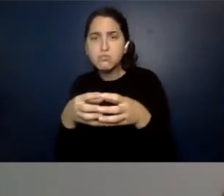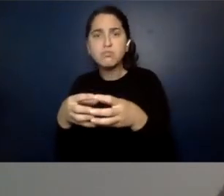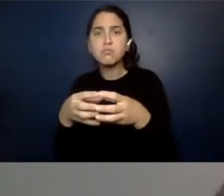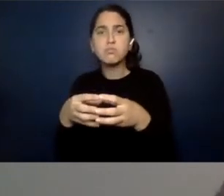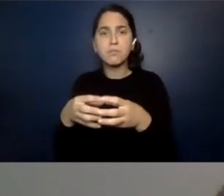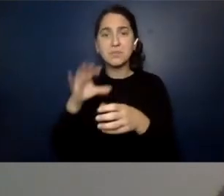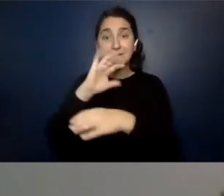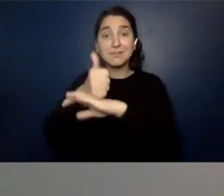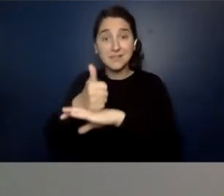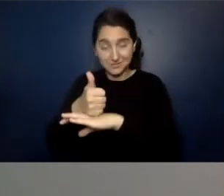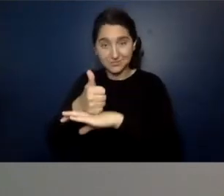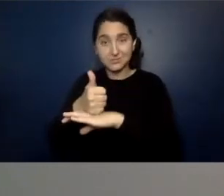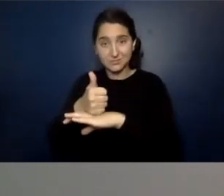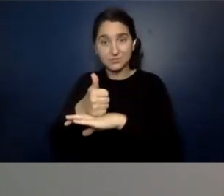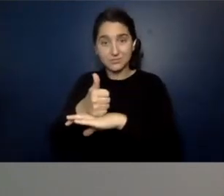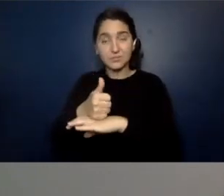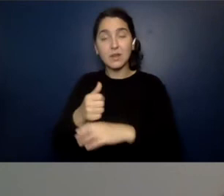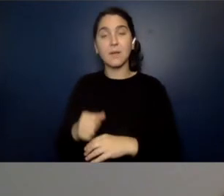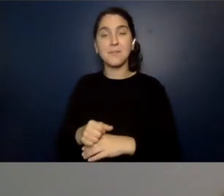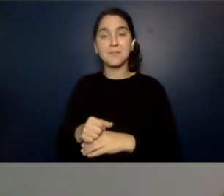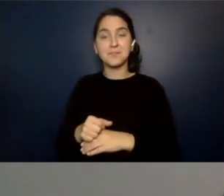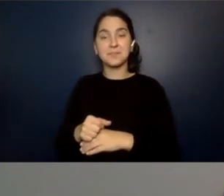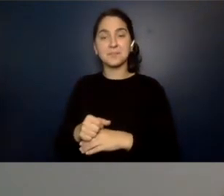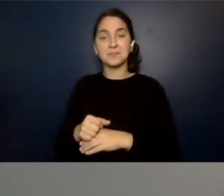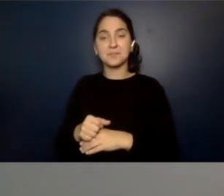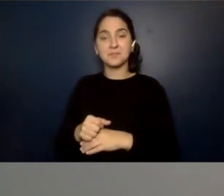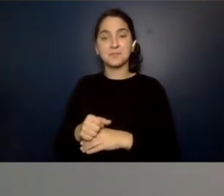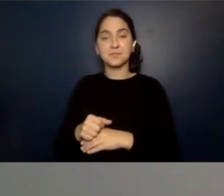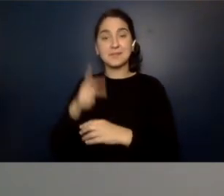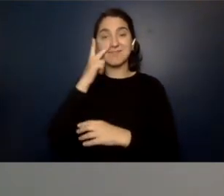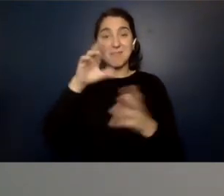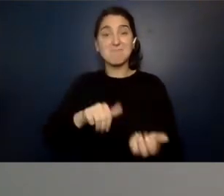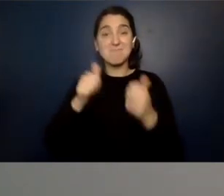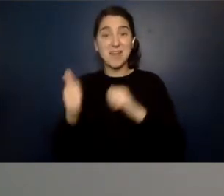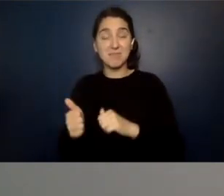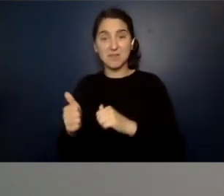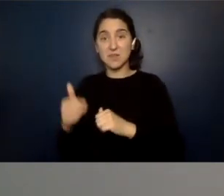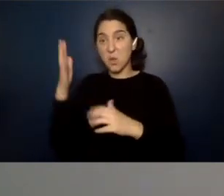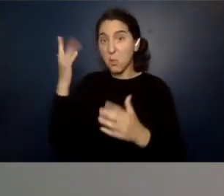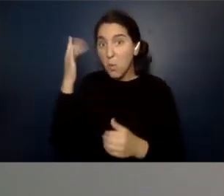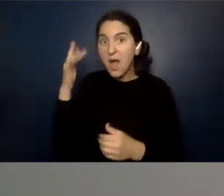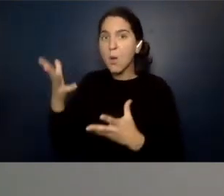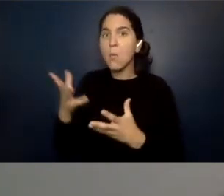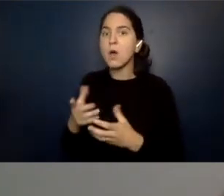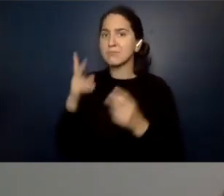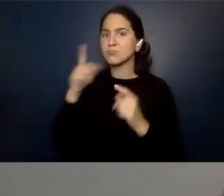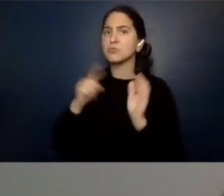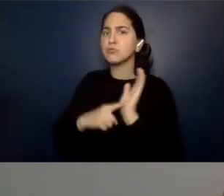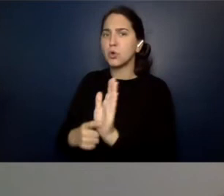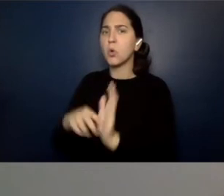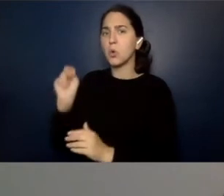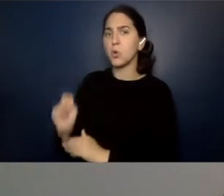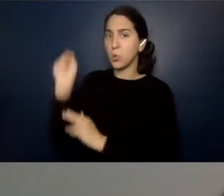was our convention president, and she firmly settled, sat, and spoke in the